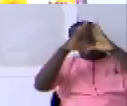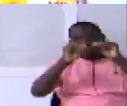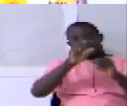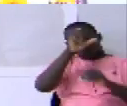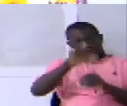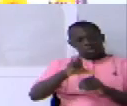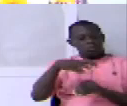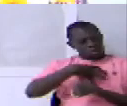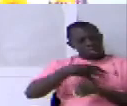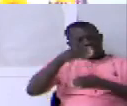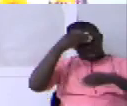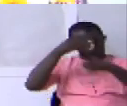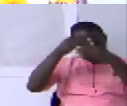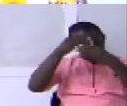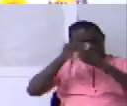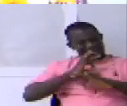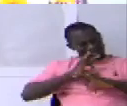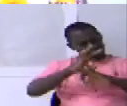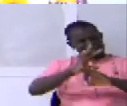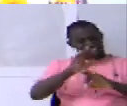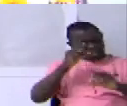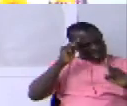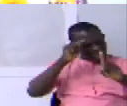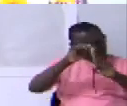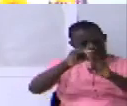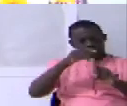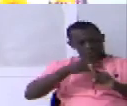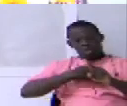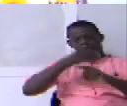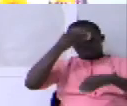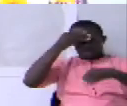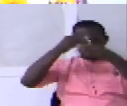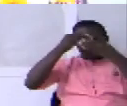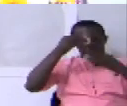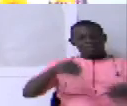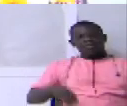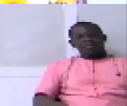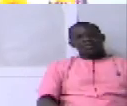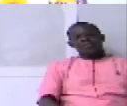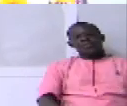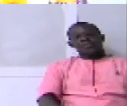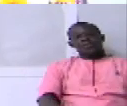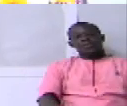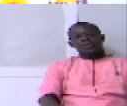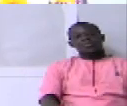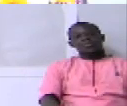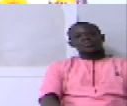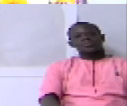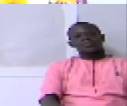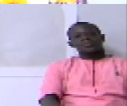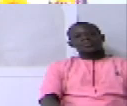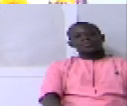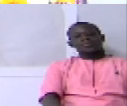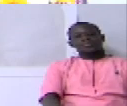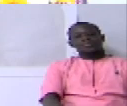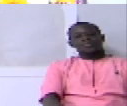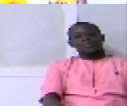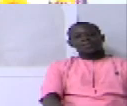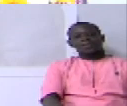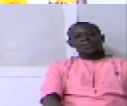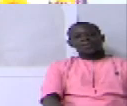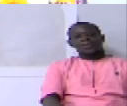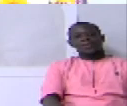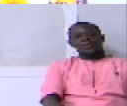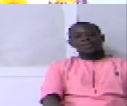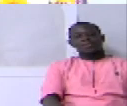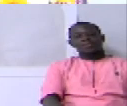Ako offisalu do kulalu menu be kasokono ilafta ye karang ye londo soto ye fahamu wala na ifanal ka kodo